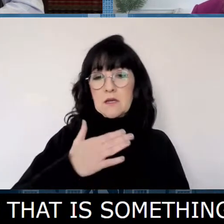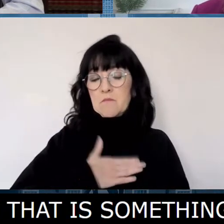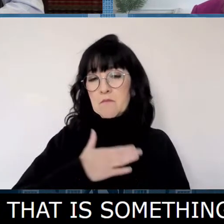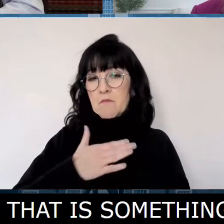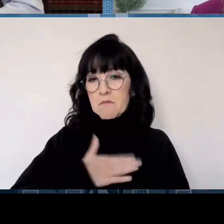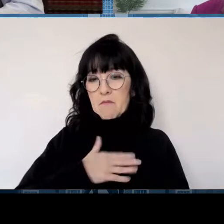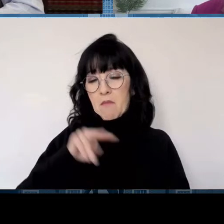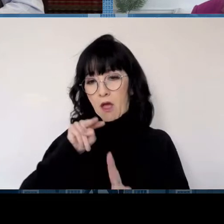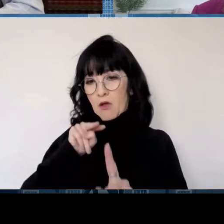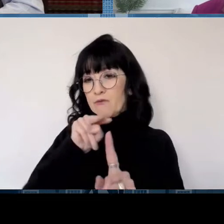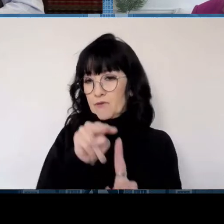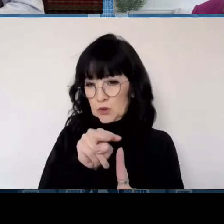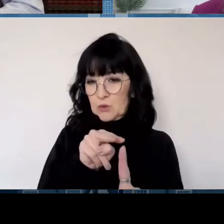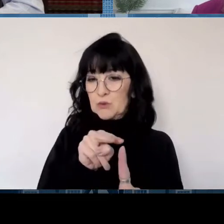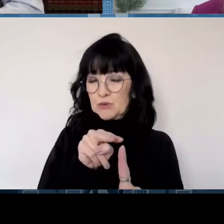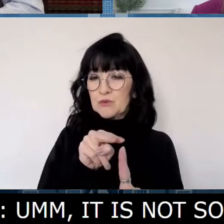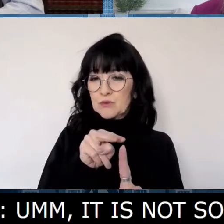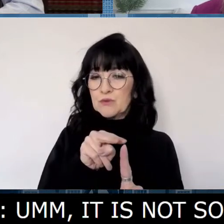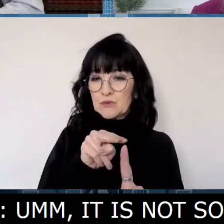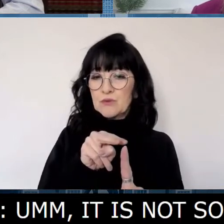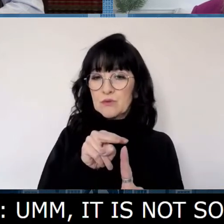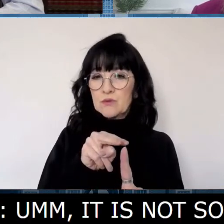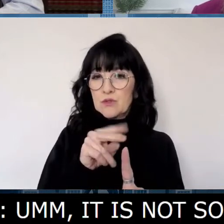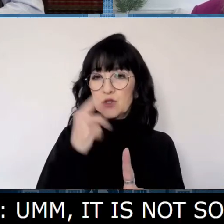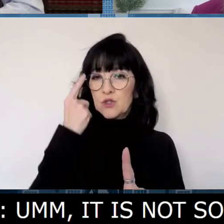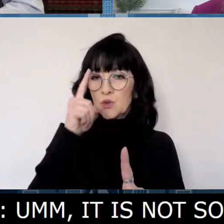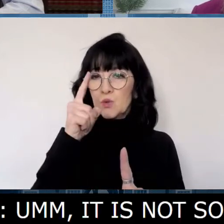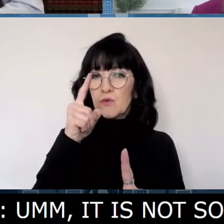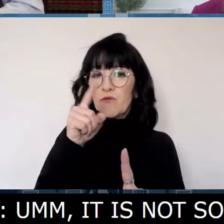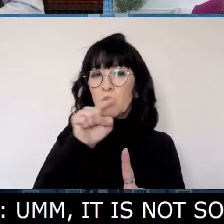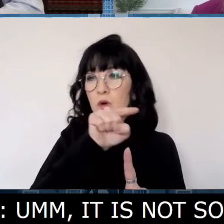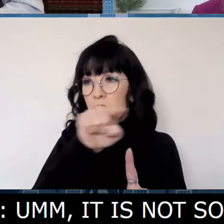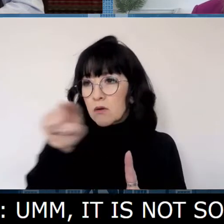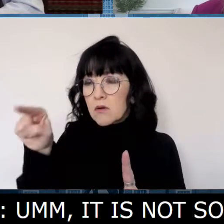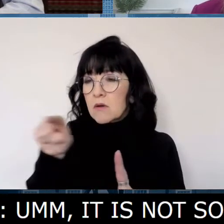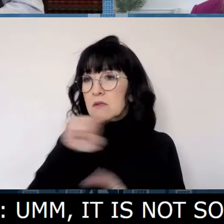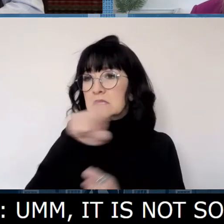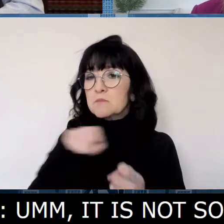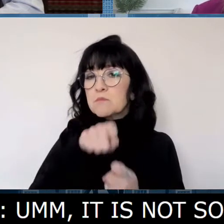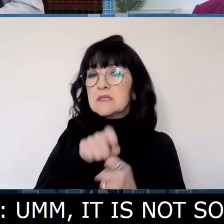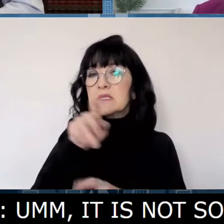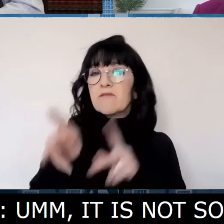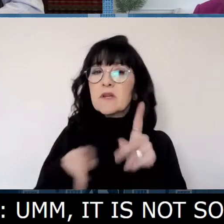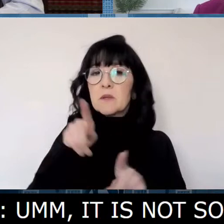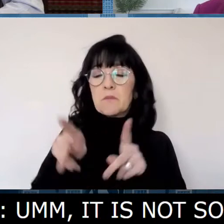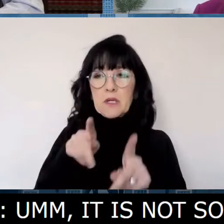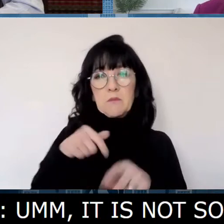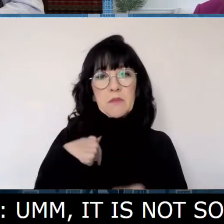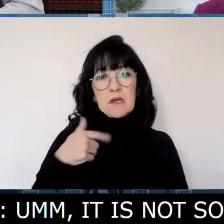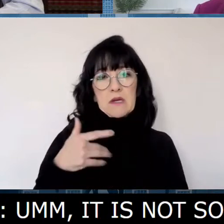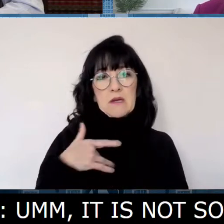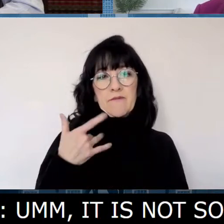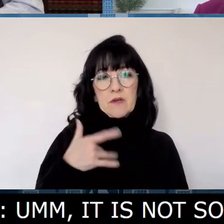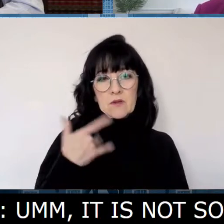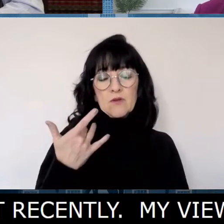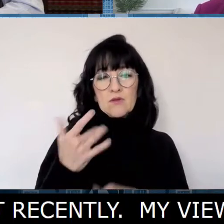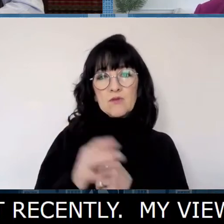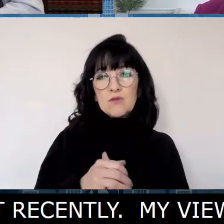particularly for certain populations, was to wait until there was a